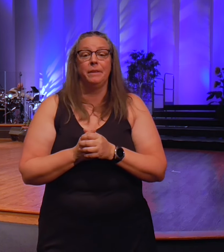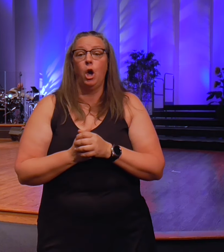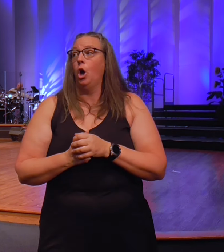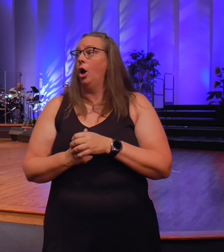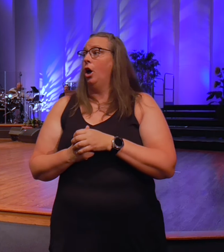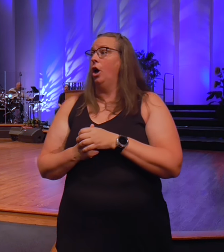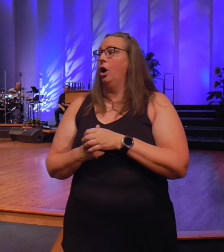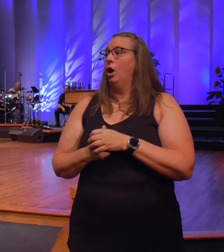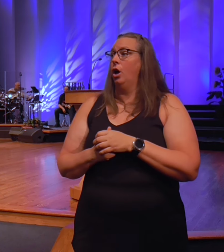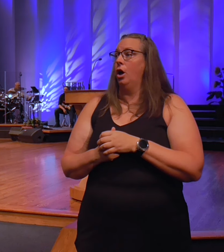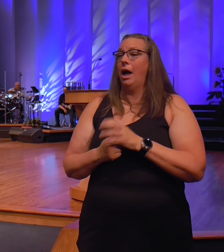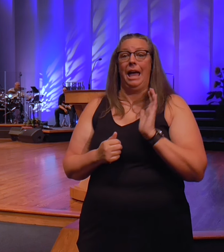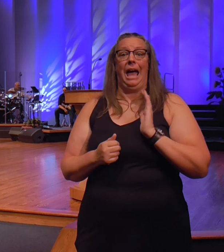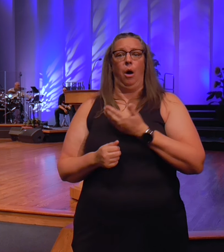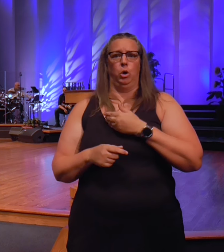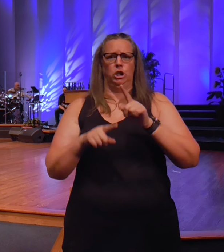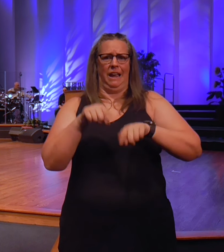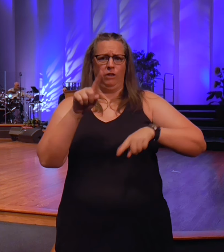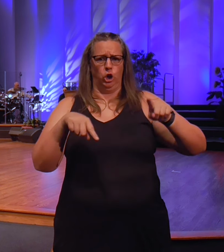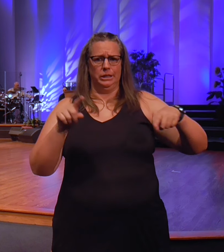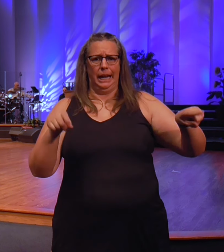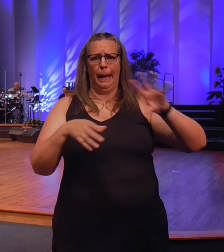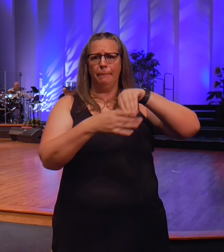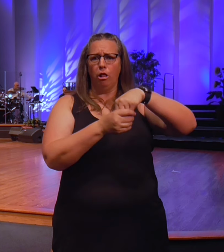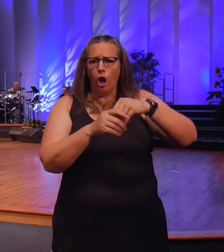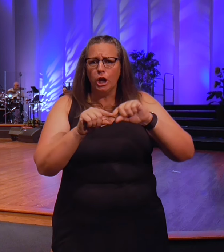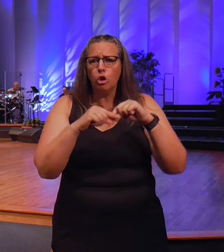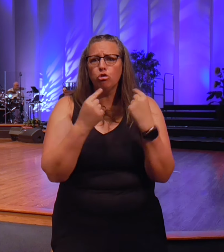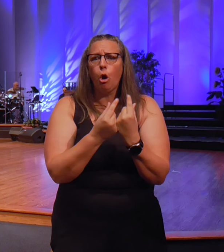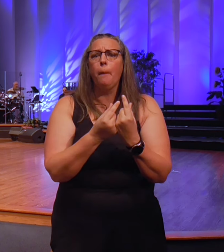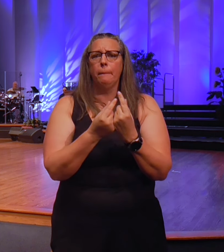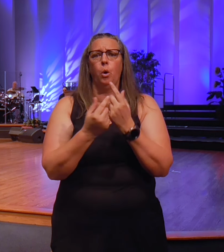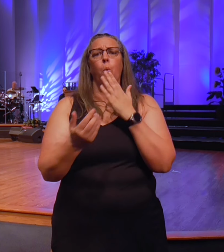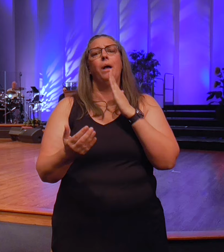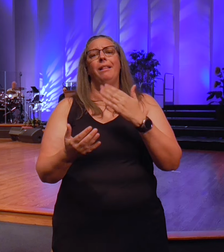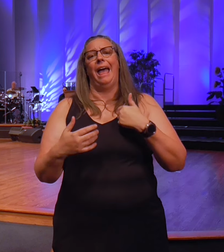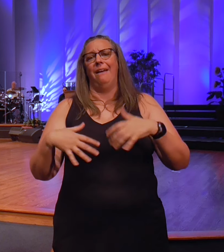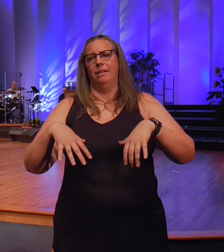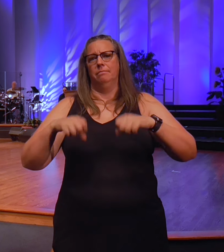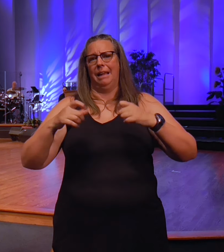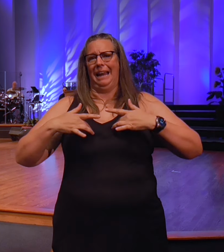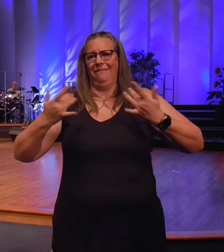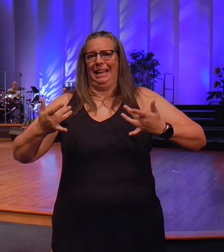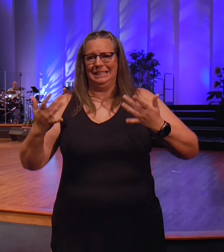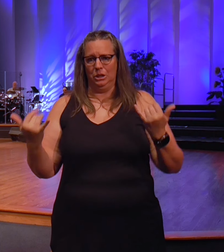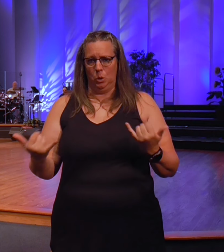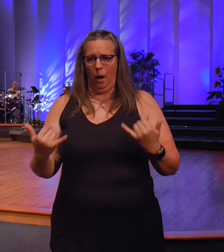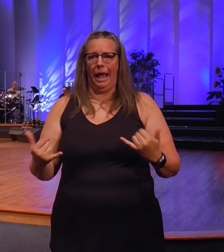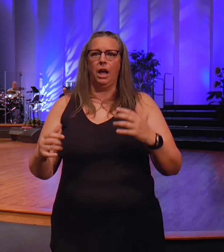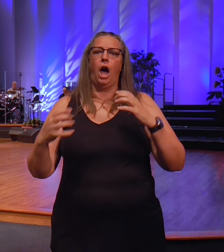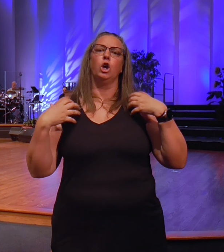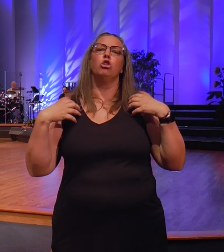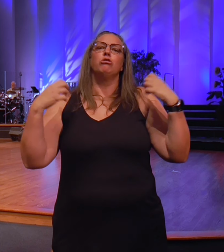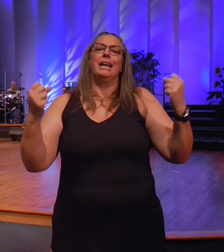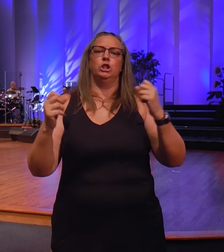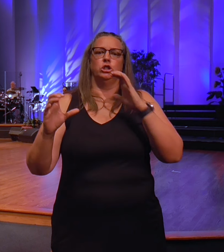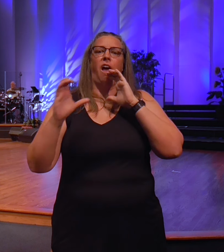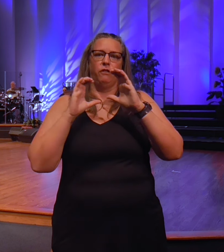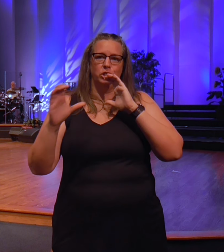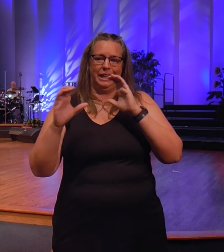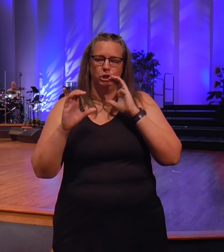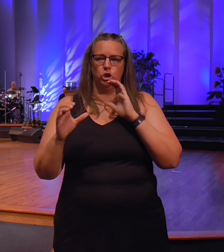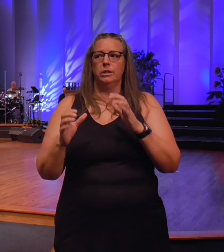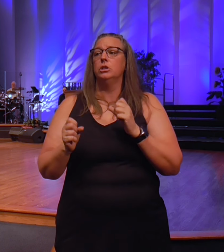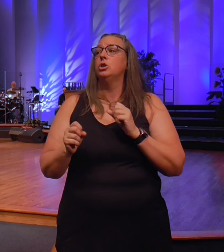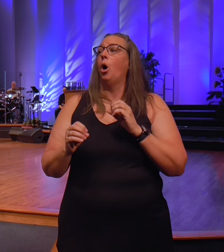Our diversity and belonging group is also hosting an event today on courageous conversations. They happen every month. And also, I'm so grateful